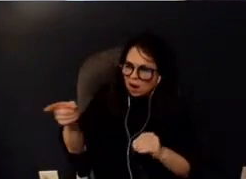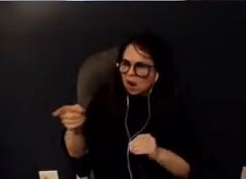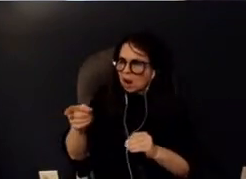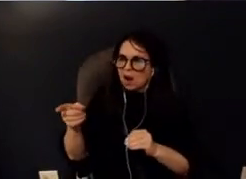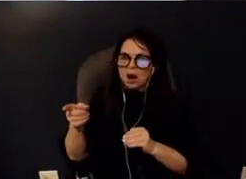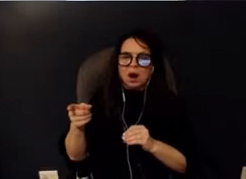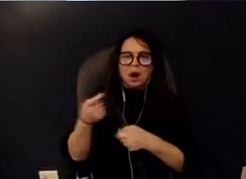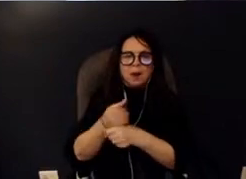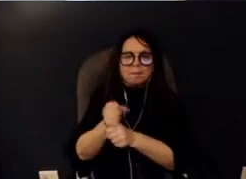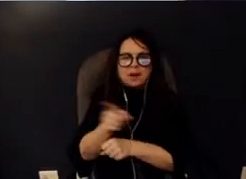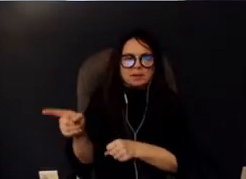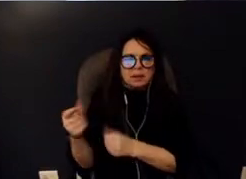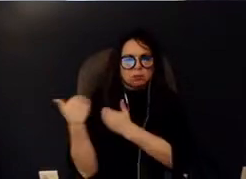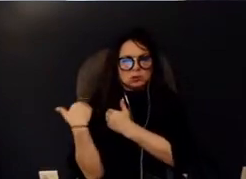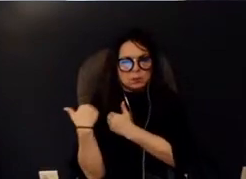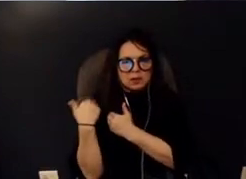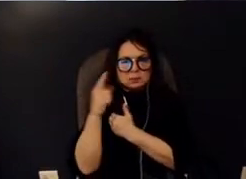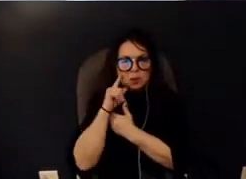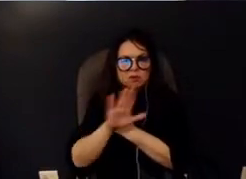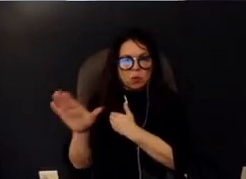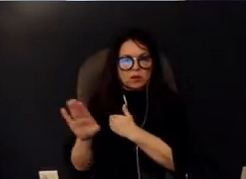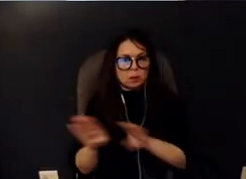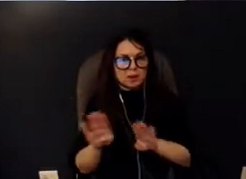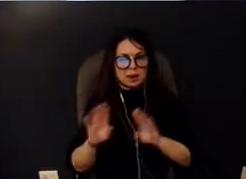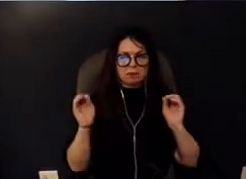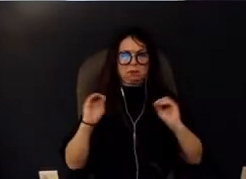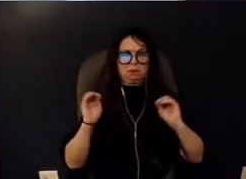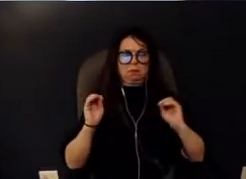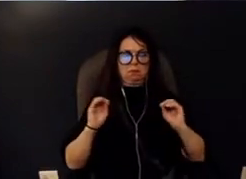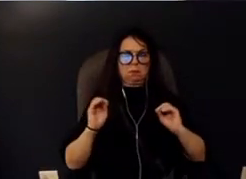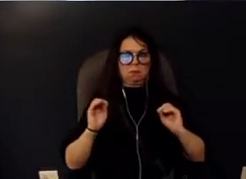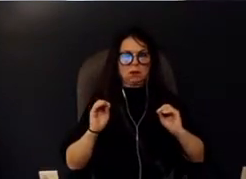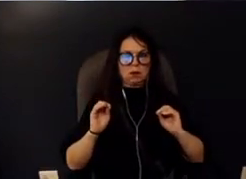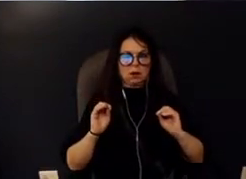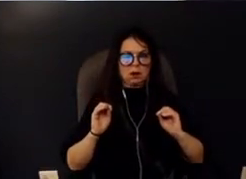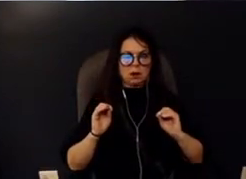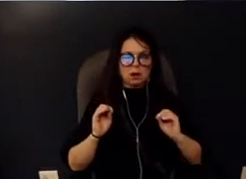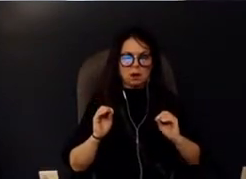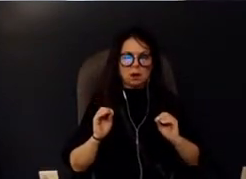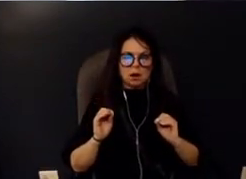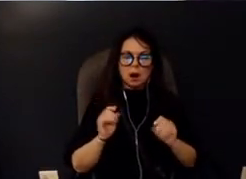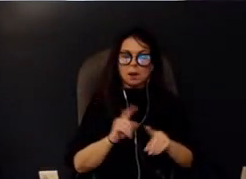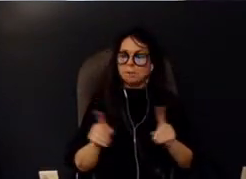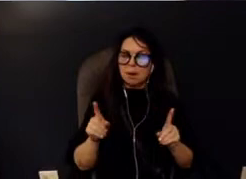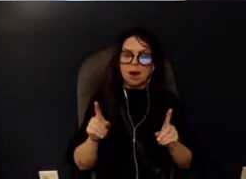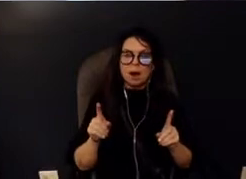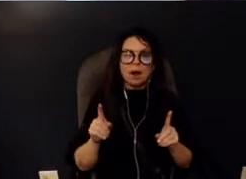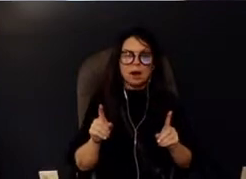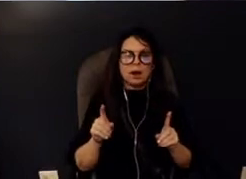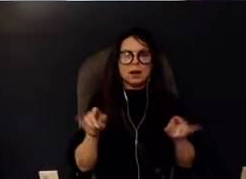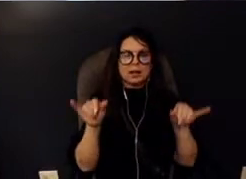and yet and still, we hear from these same communities.